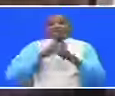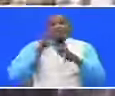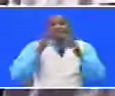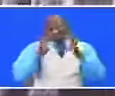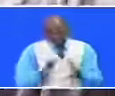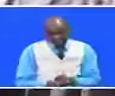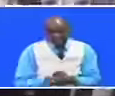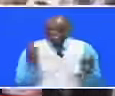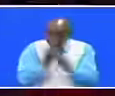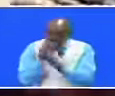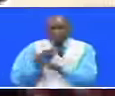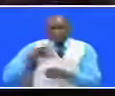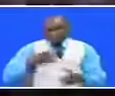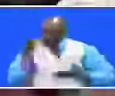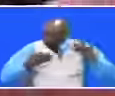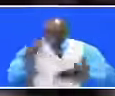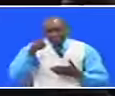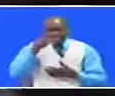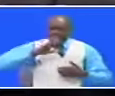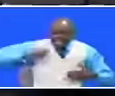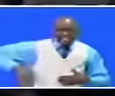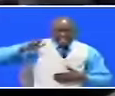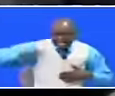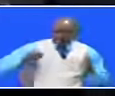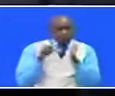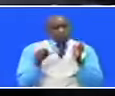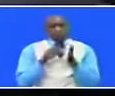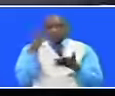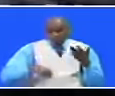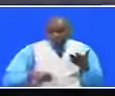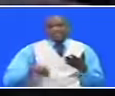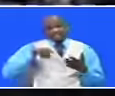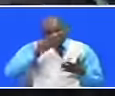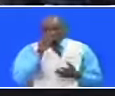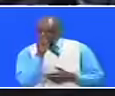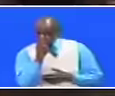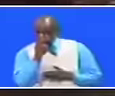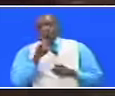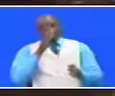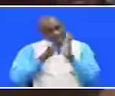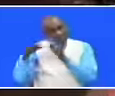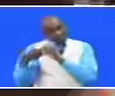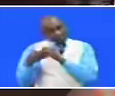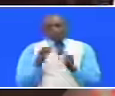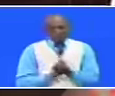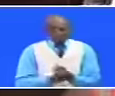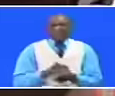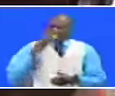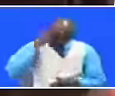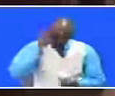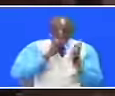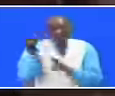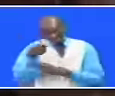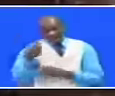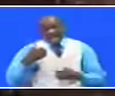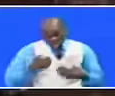Various aspirants expressed concern over the delays experienced, saying they read malice into it. Tunajua kuna mipango imefanywa